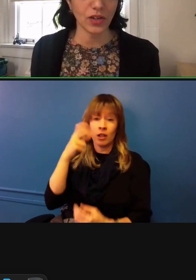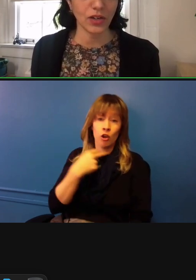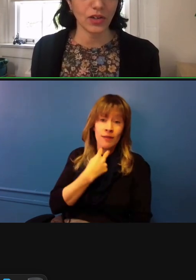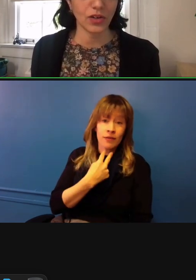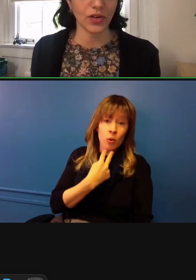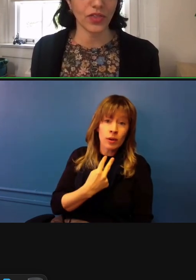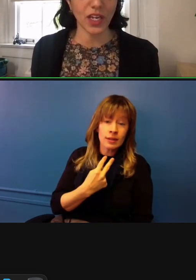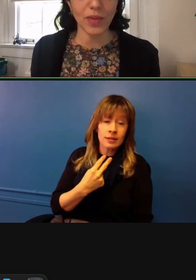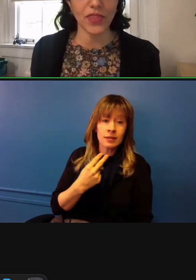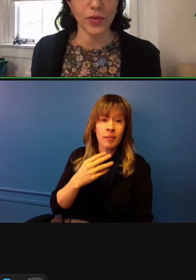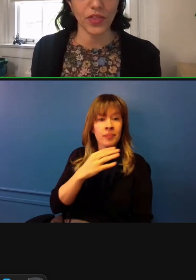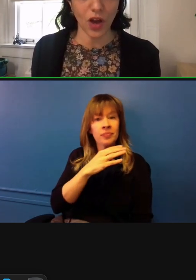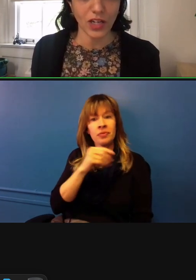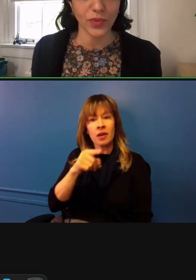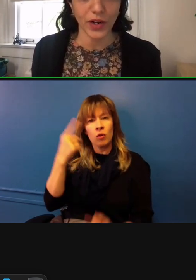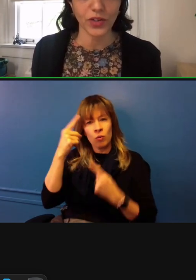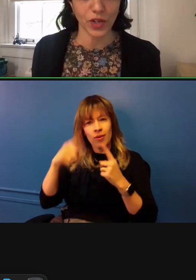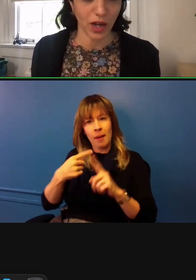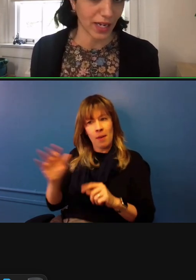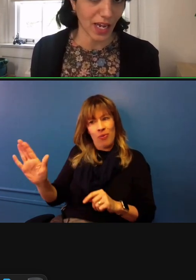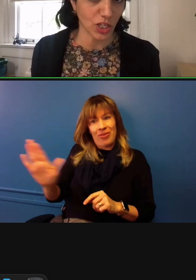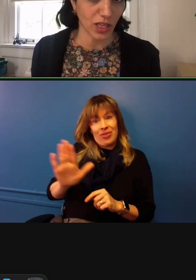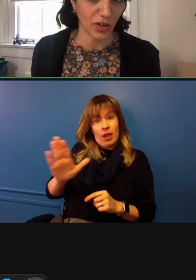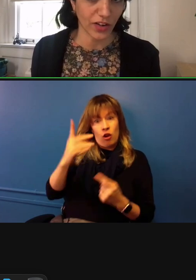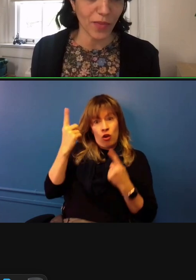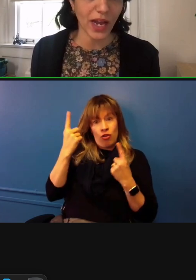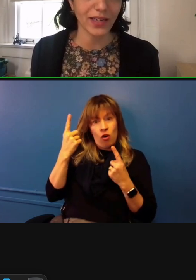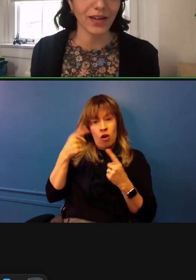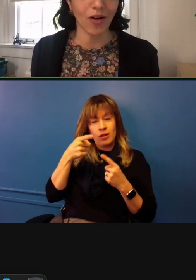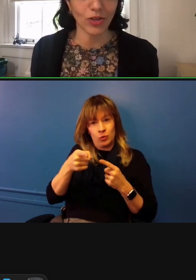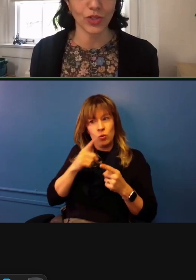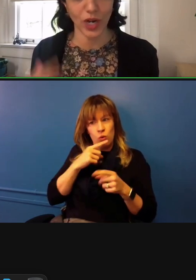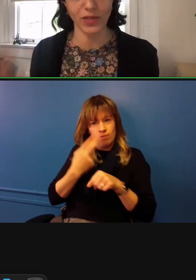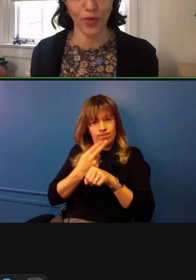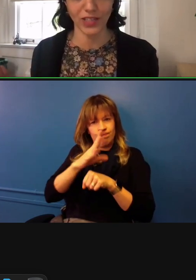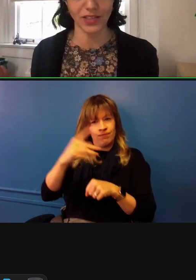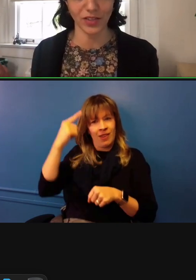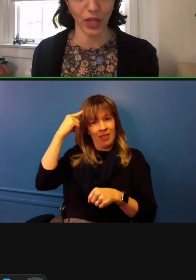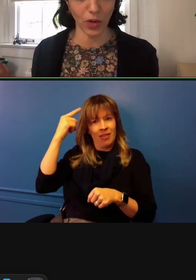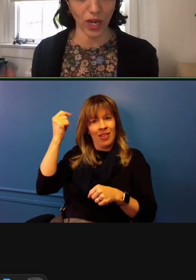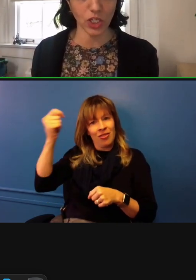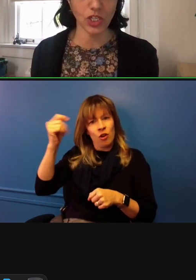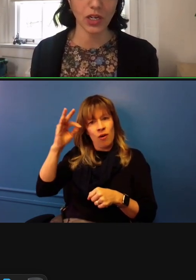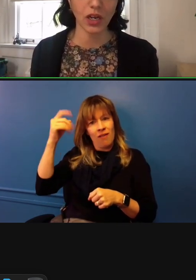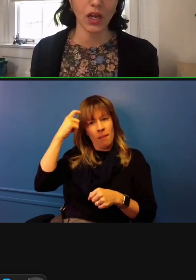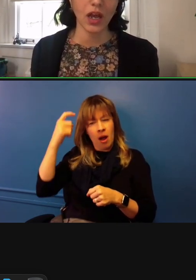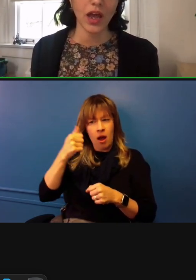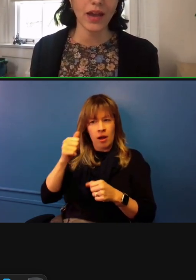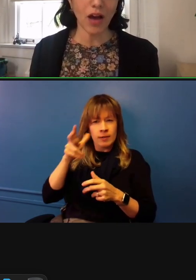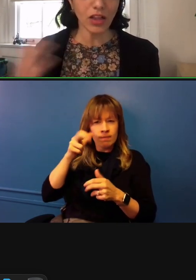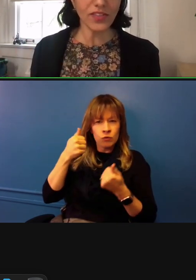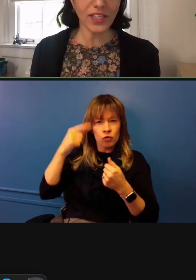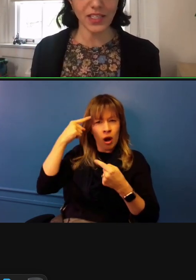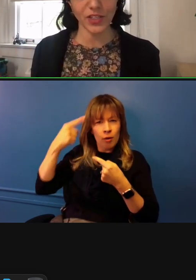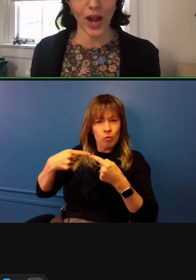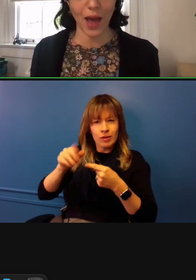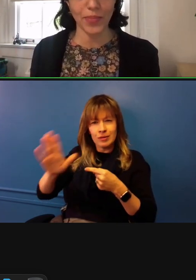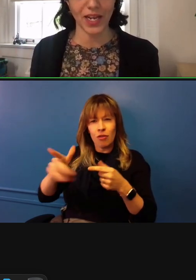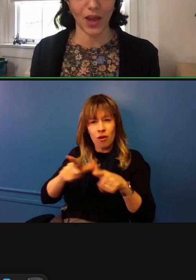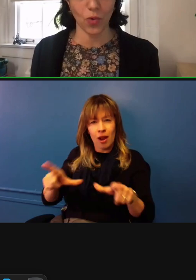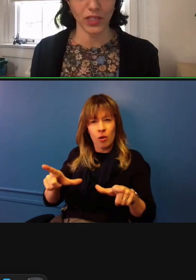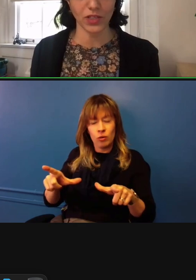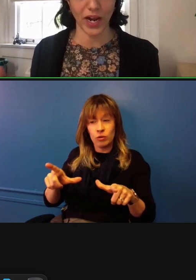And you're thinking about their thoughts, right? Or engaging in theory of mind and also trying to process their language. And all of these